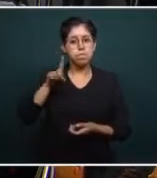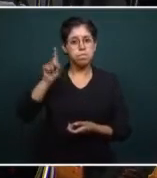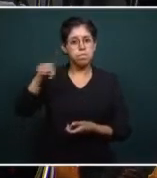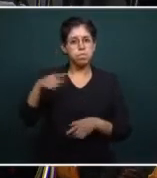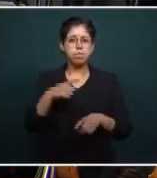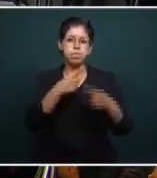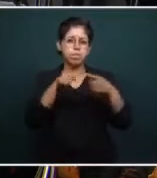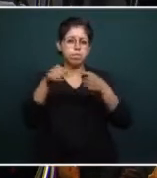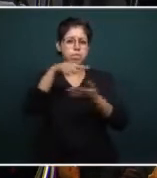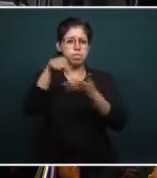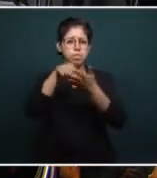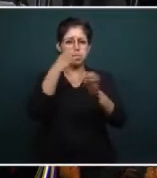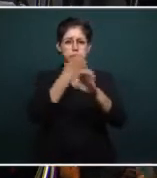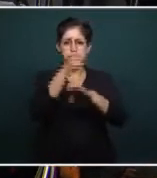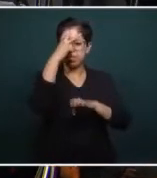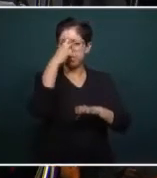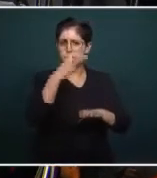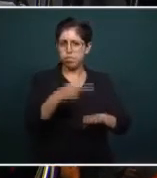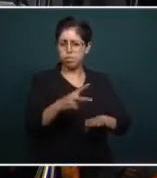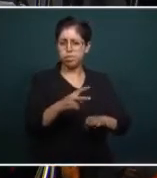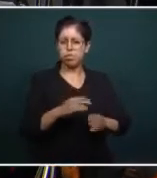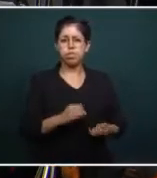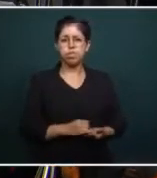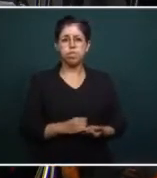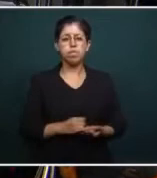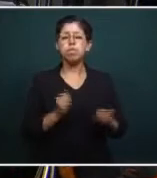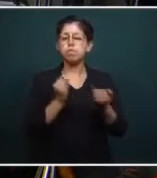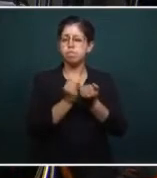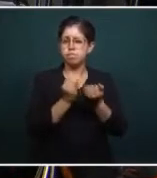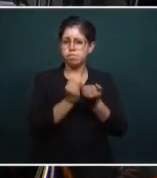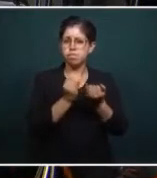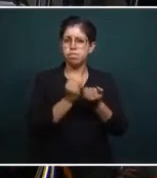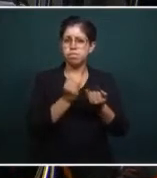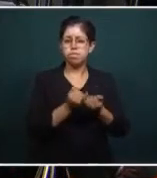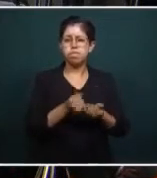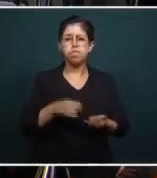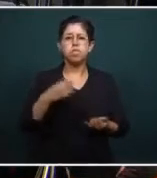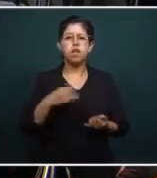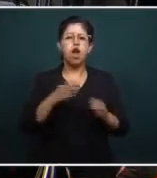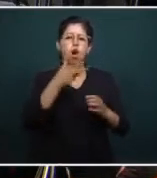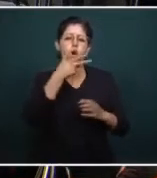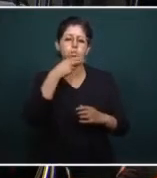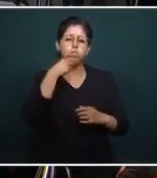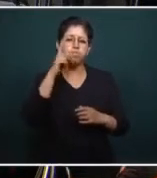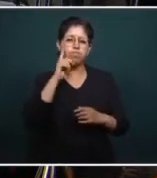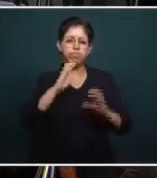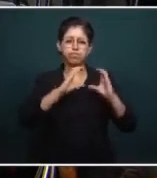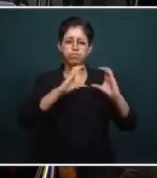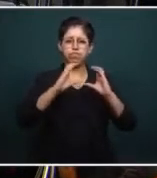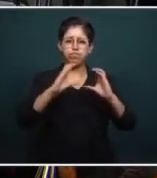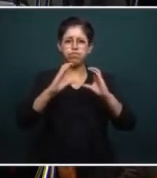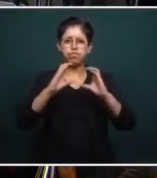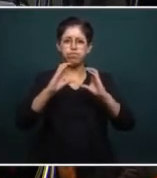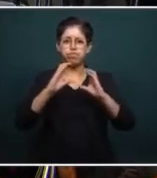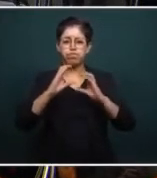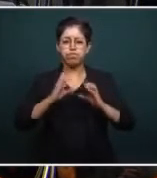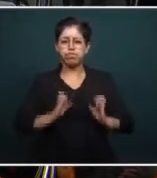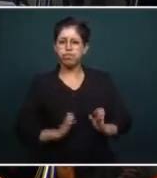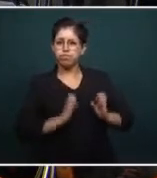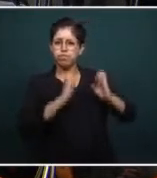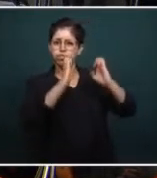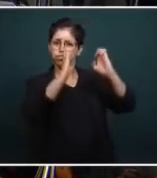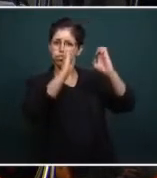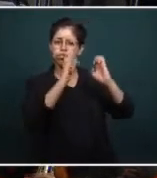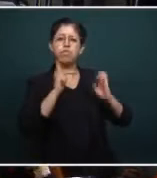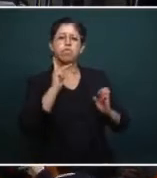state. And there's 95 men that are attending to the security of Pemex